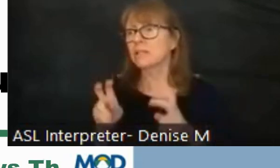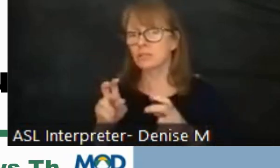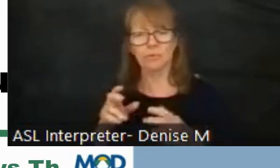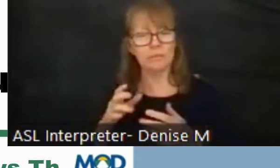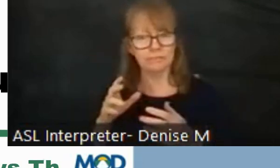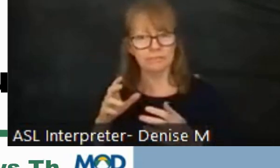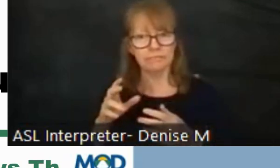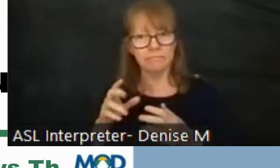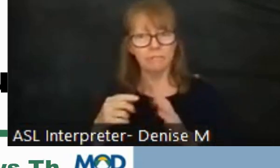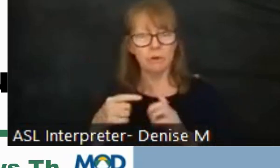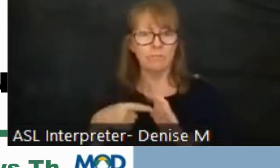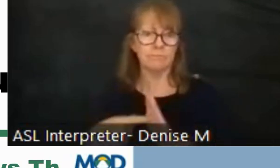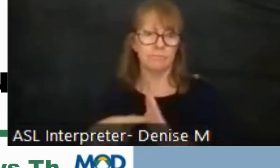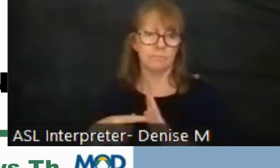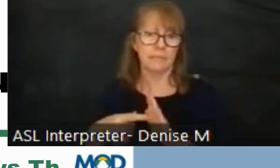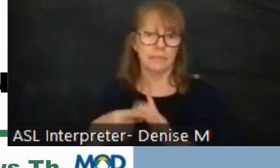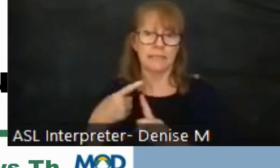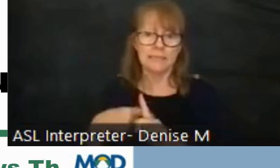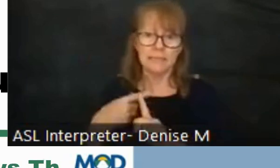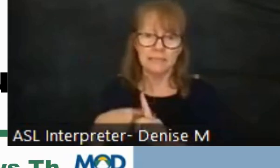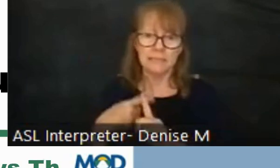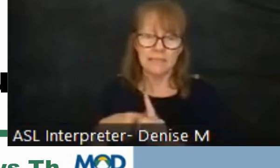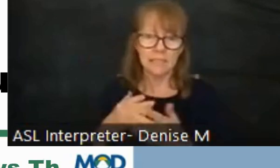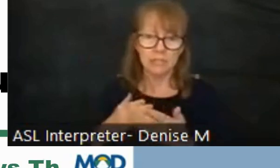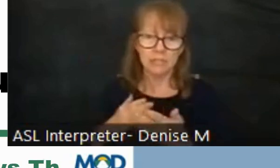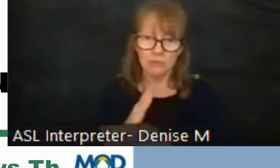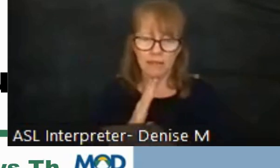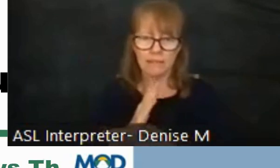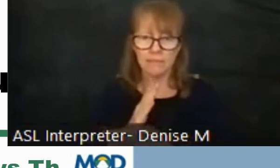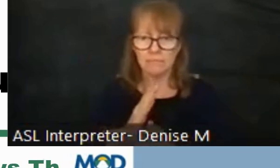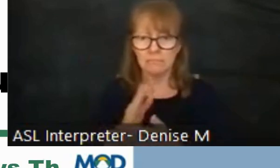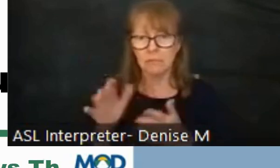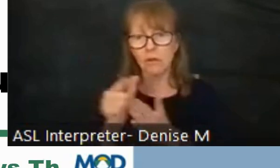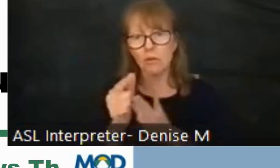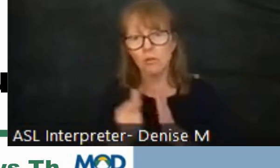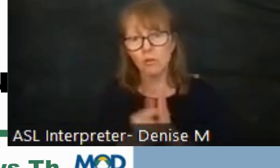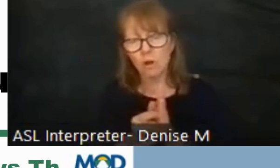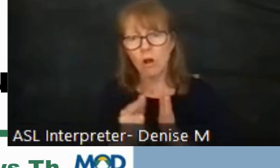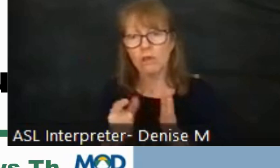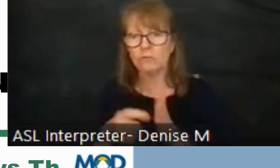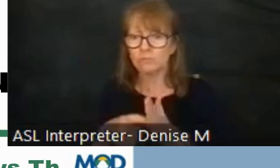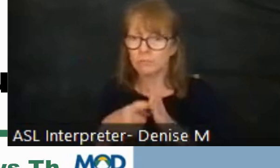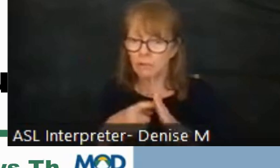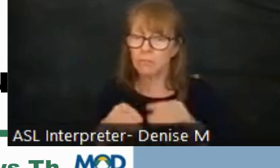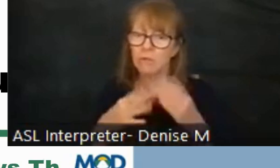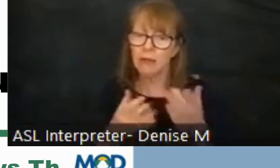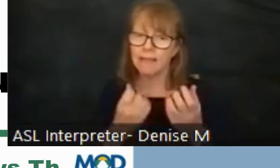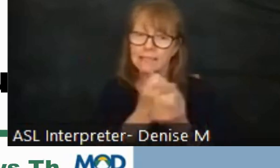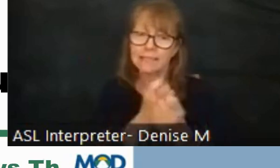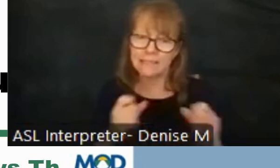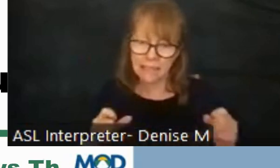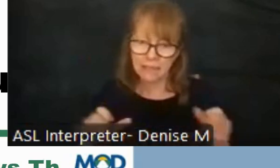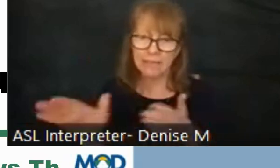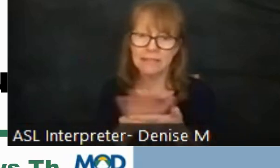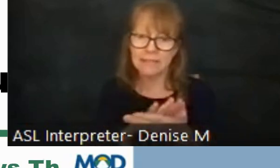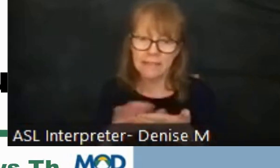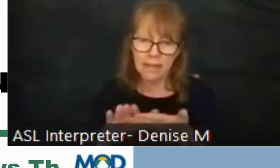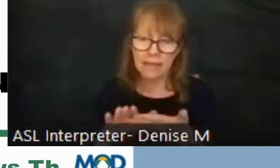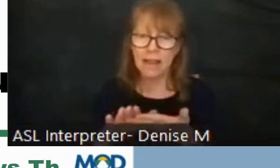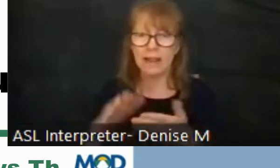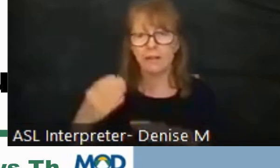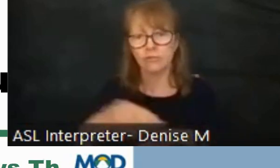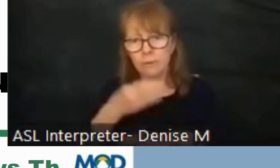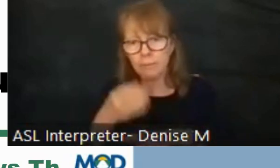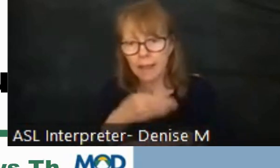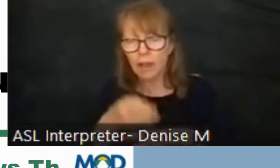laws. They talk about a housing provider's obligations to provide safe and sanitary housing, to do repairs,